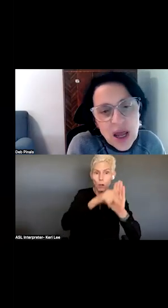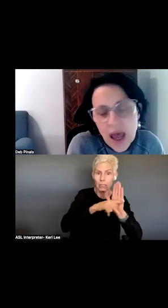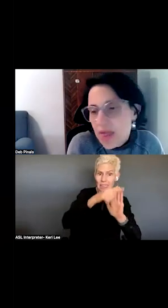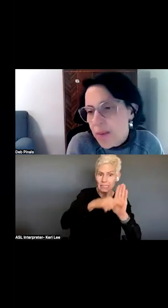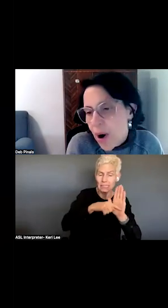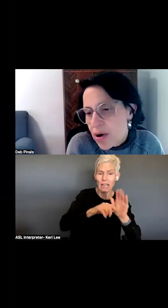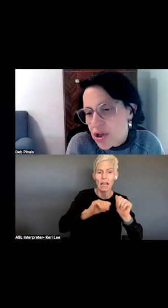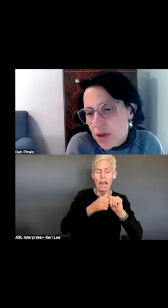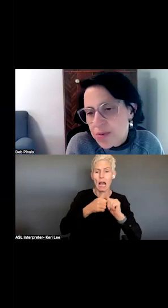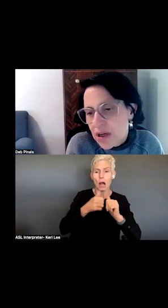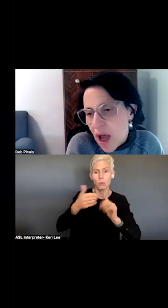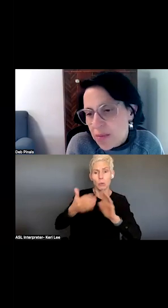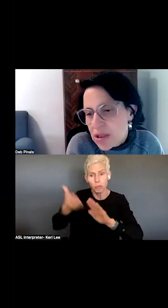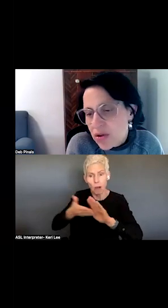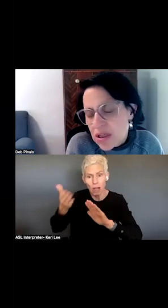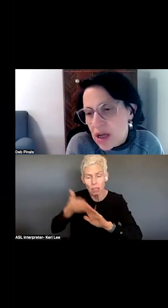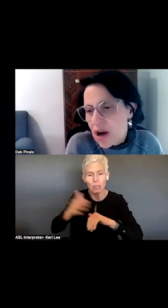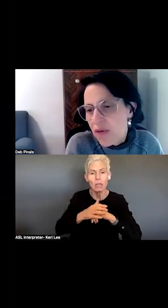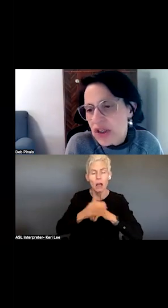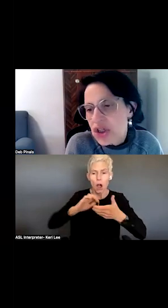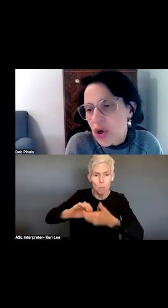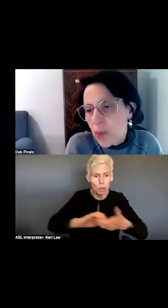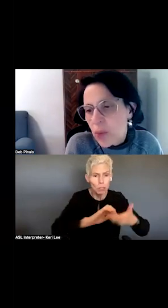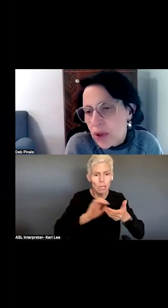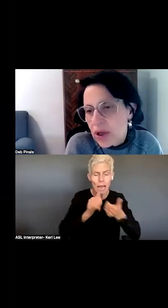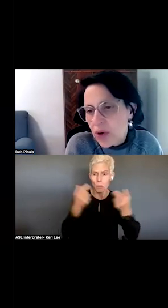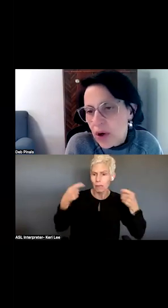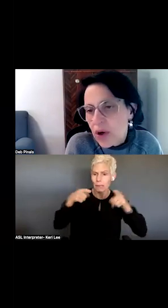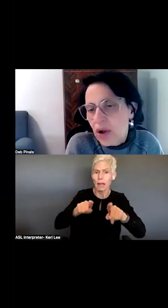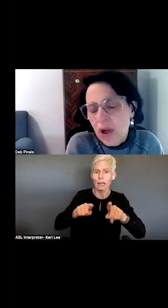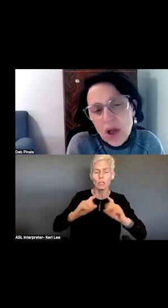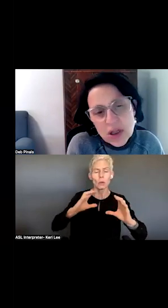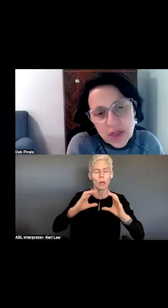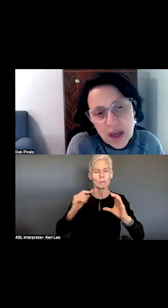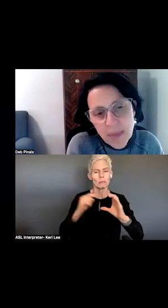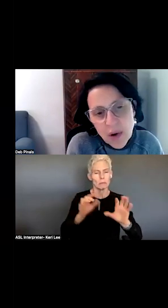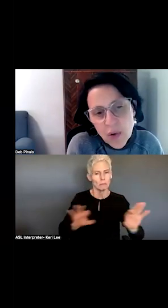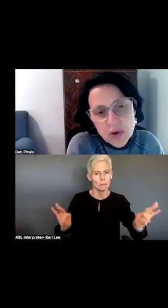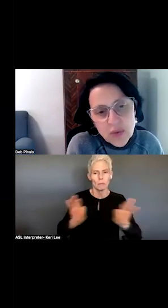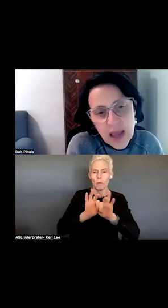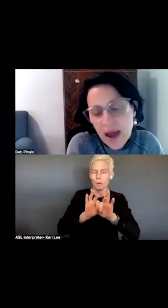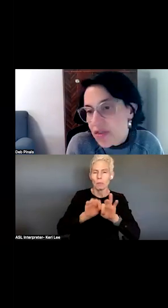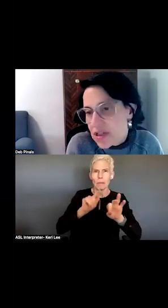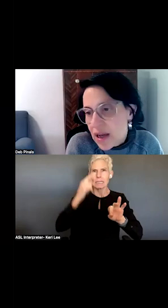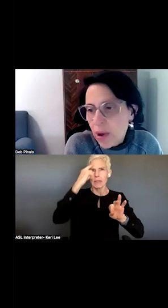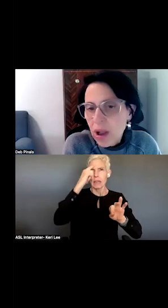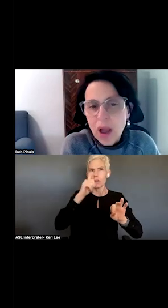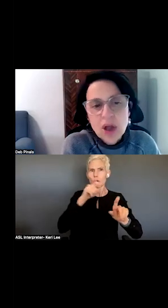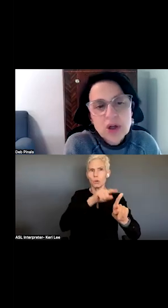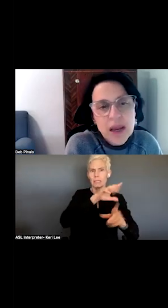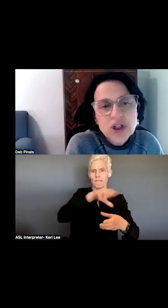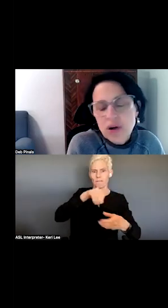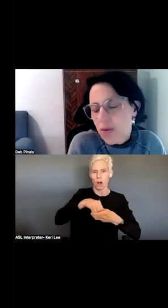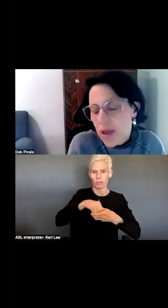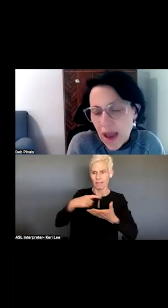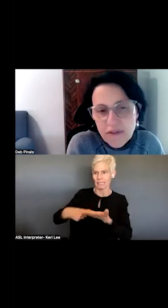operations and then partnerships and alignment. So these kinds of conversations are really critical to think about who do we have at the table to